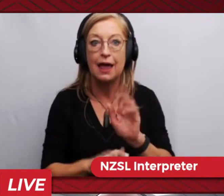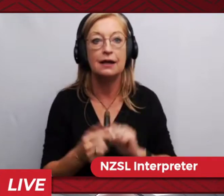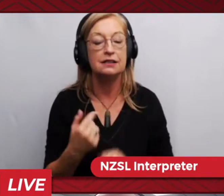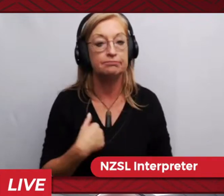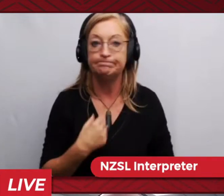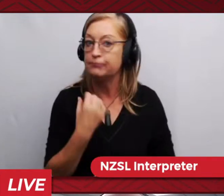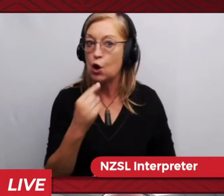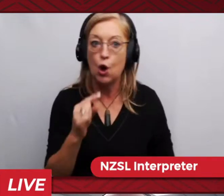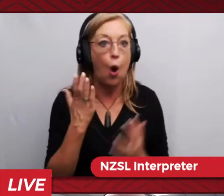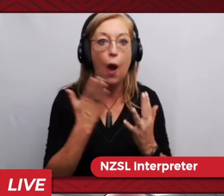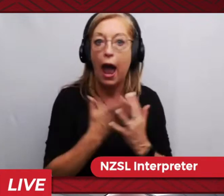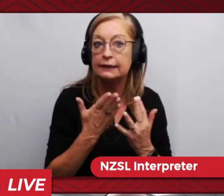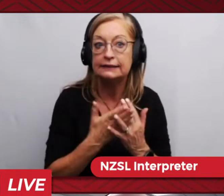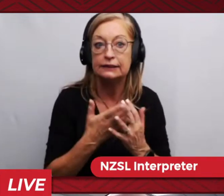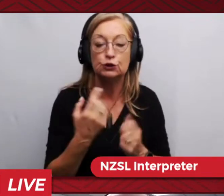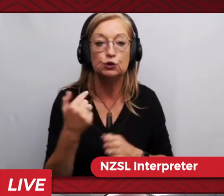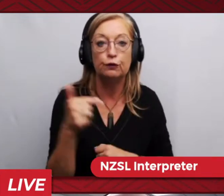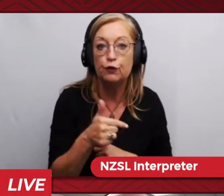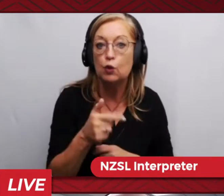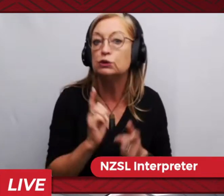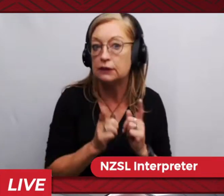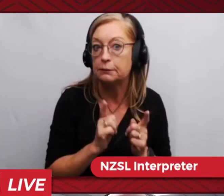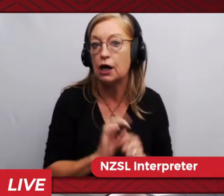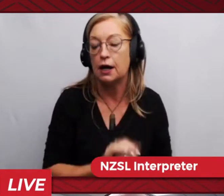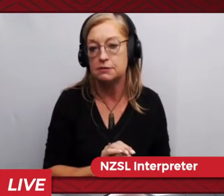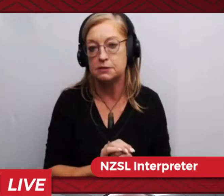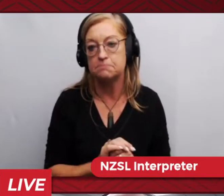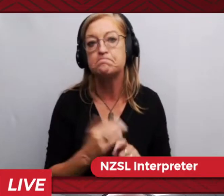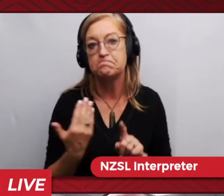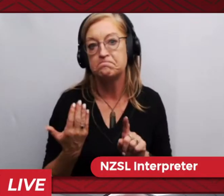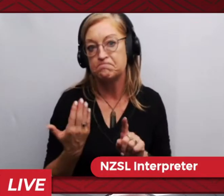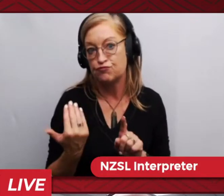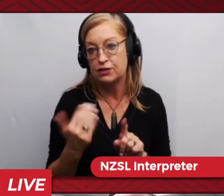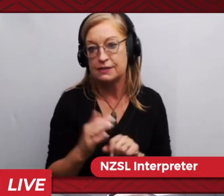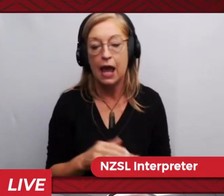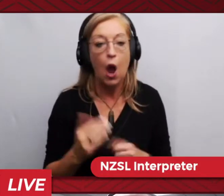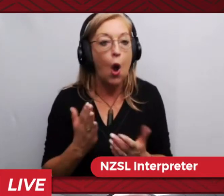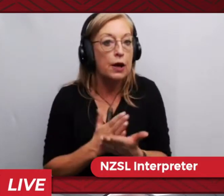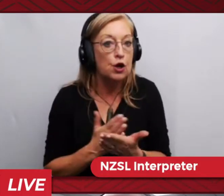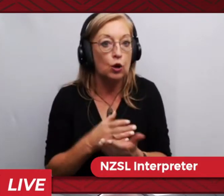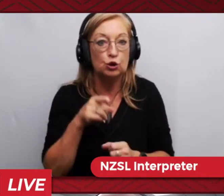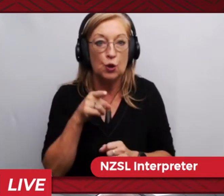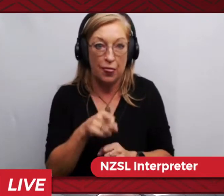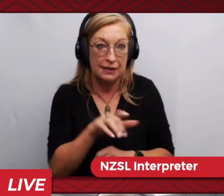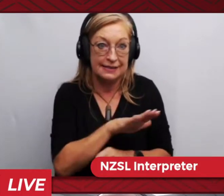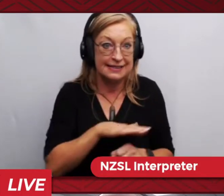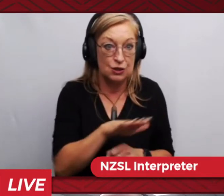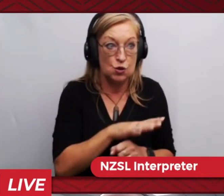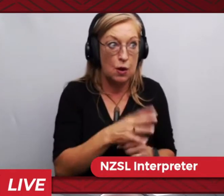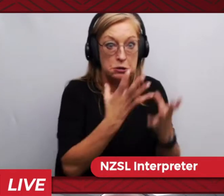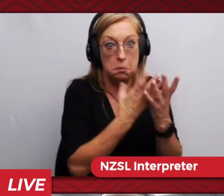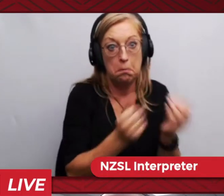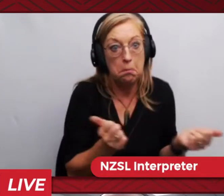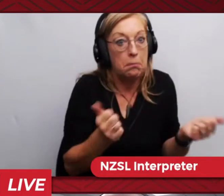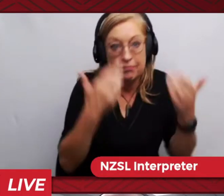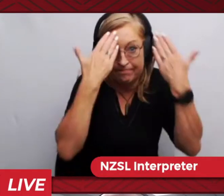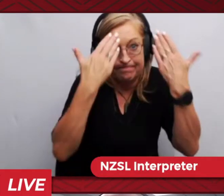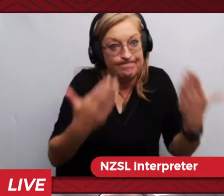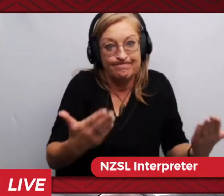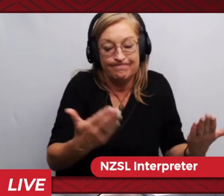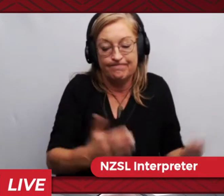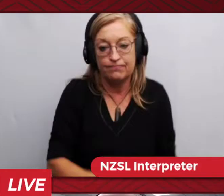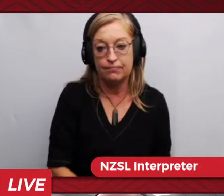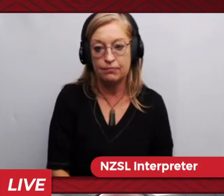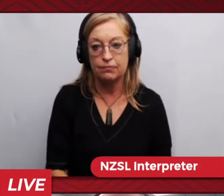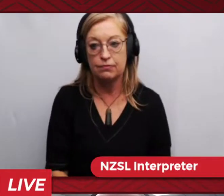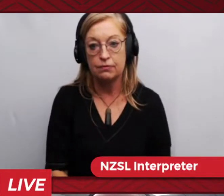fuel at times. And we're not sure when this particular situation will end or whether or